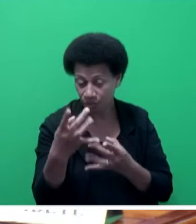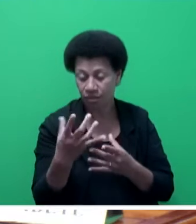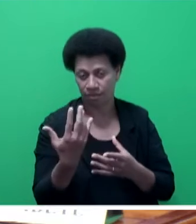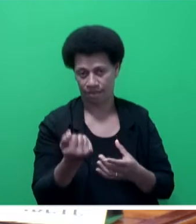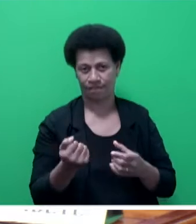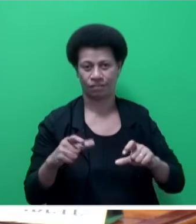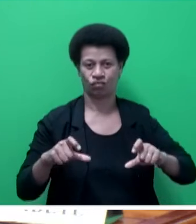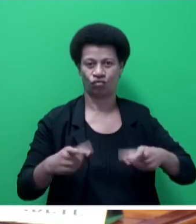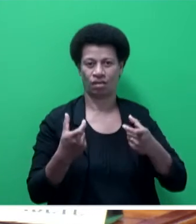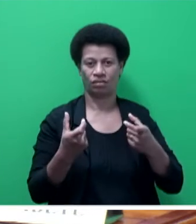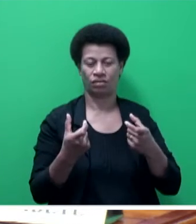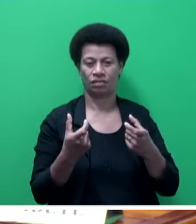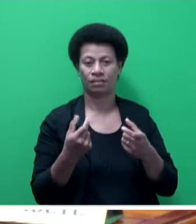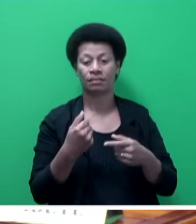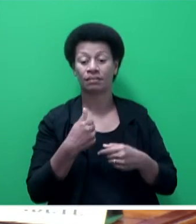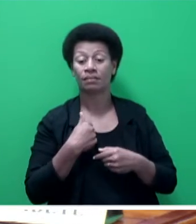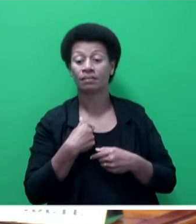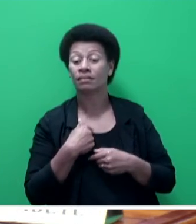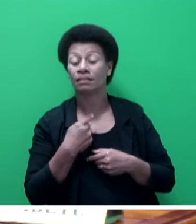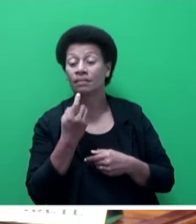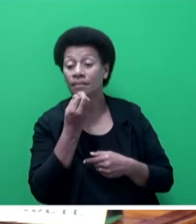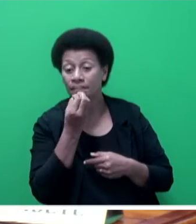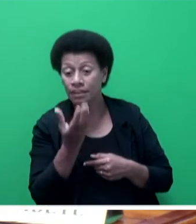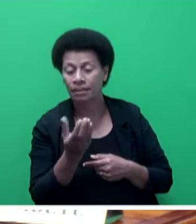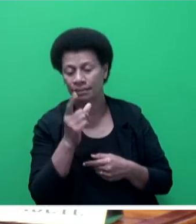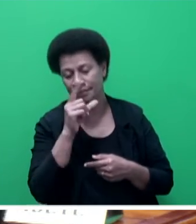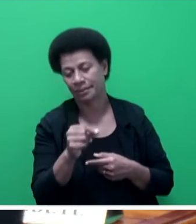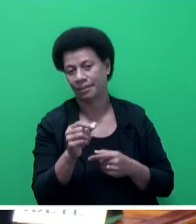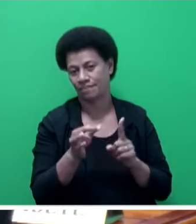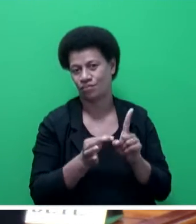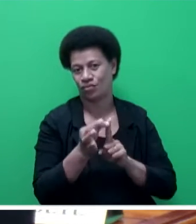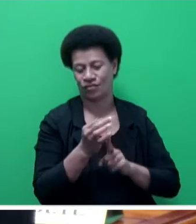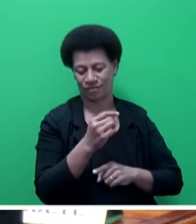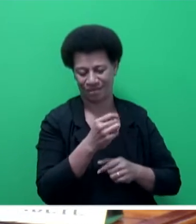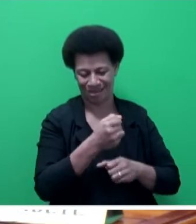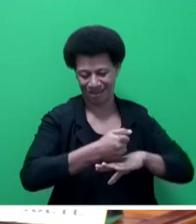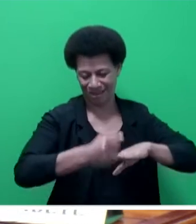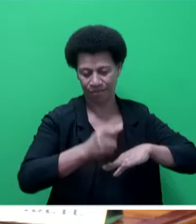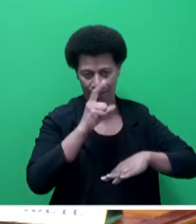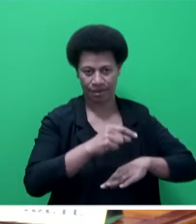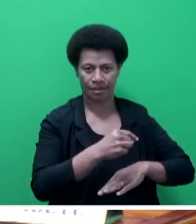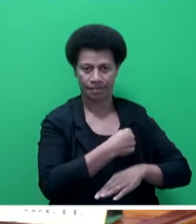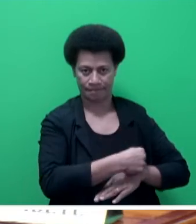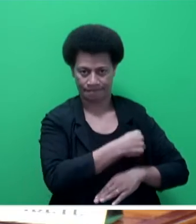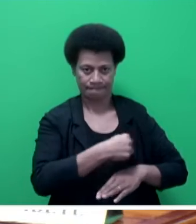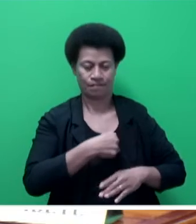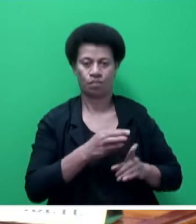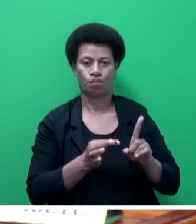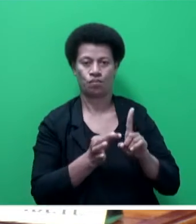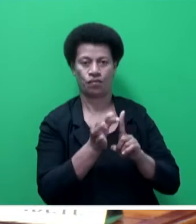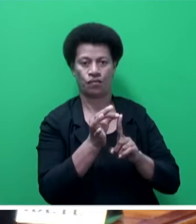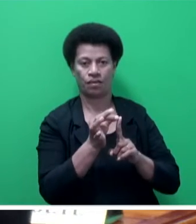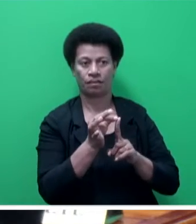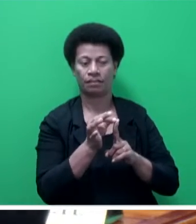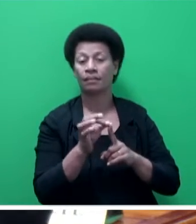lie. But as I've said, can be improved, and government is committed to making the improvements. Particularly to our people